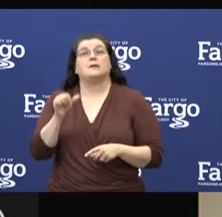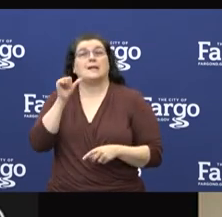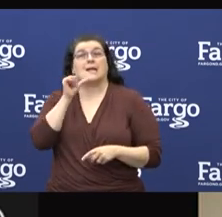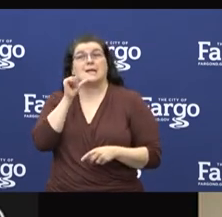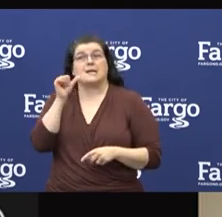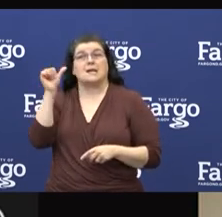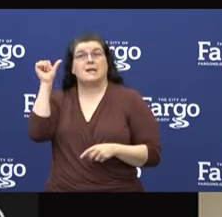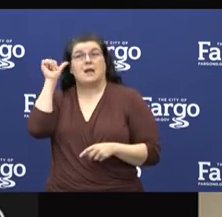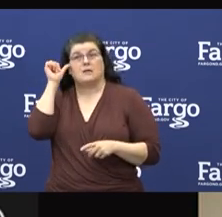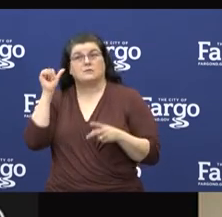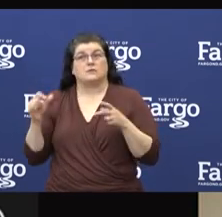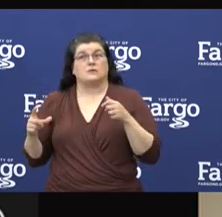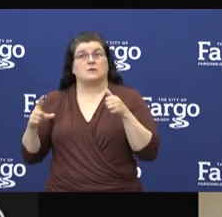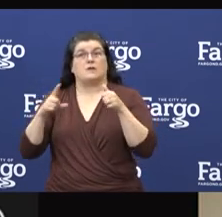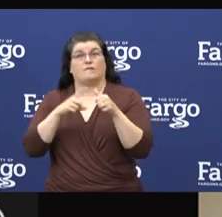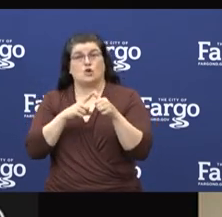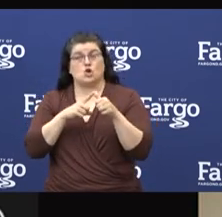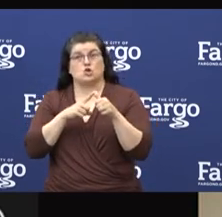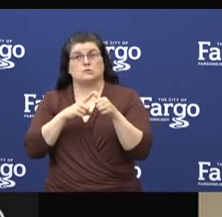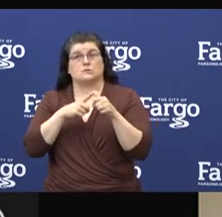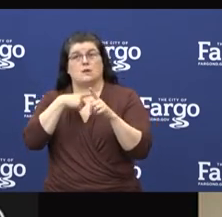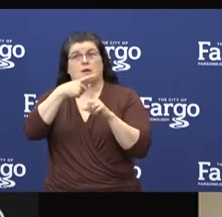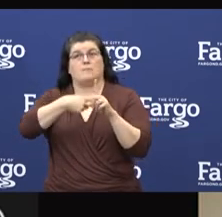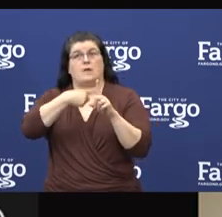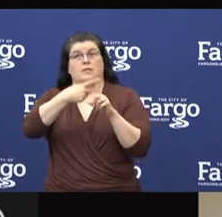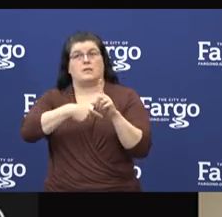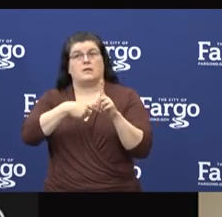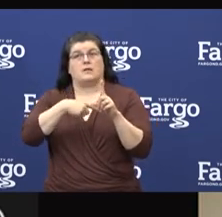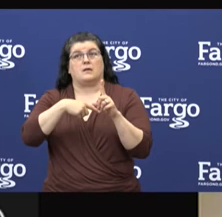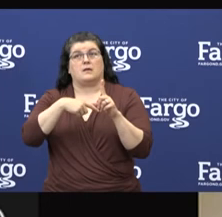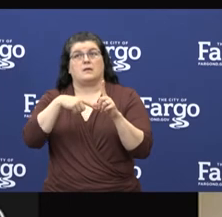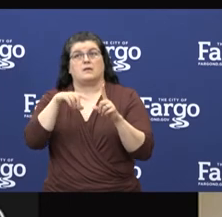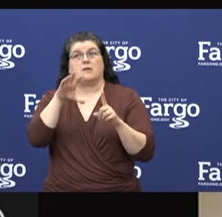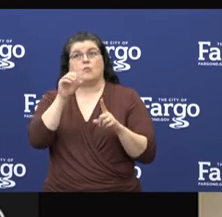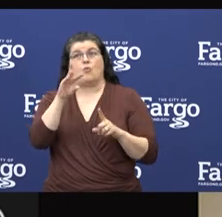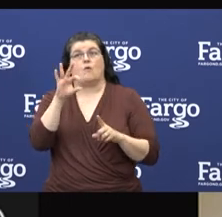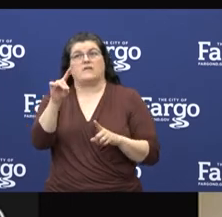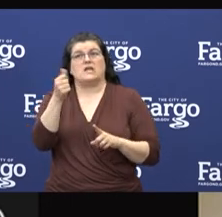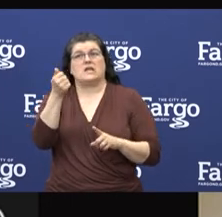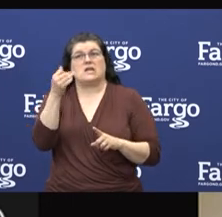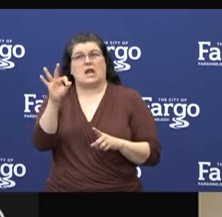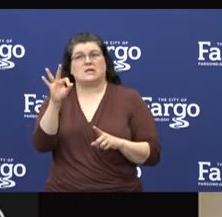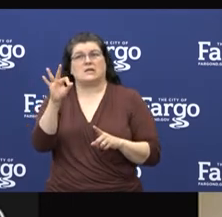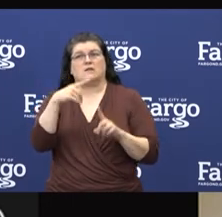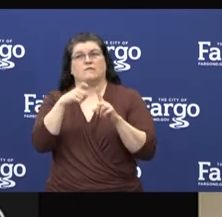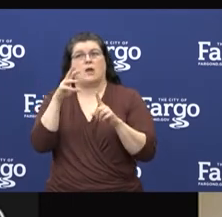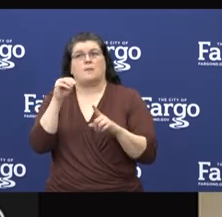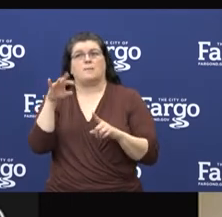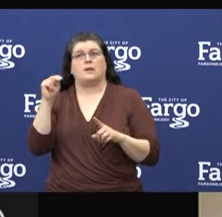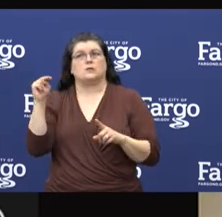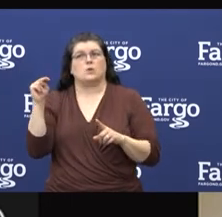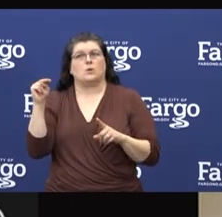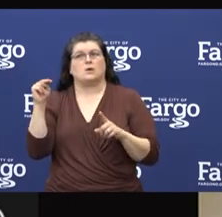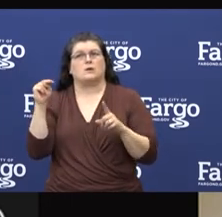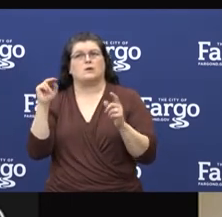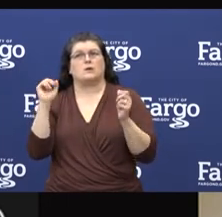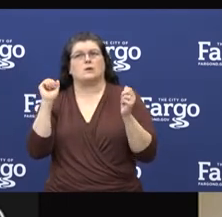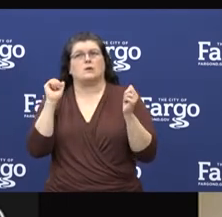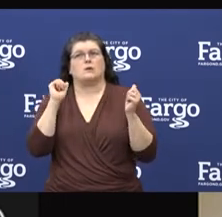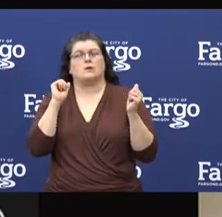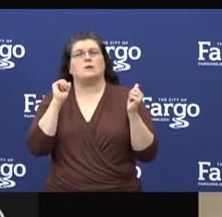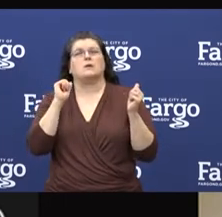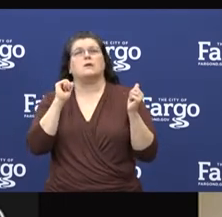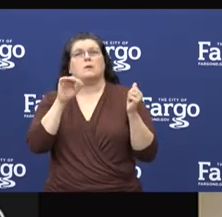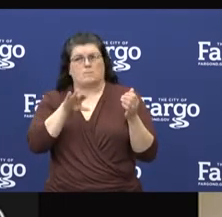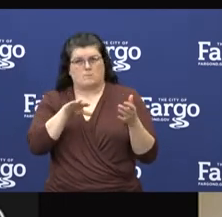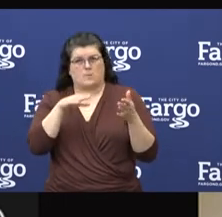monthly commemoration of COVID-19 victims in Minnesota. Governor Walz has directed all flags at state